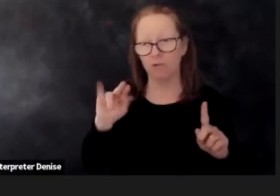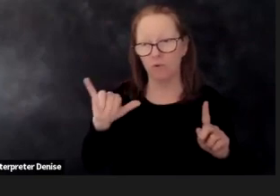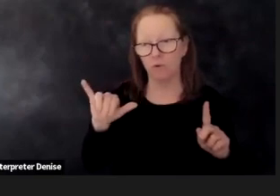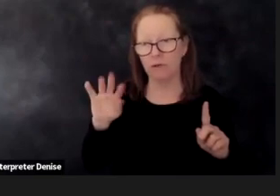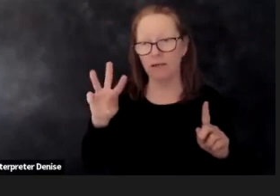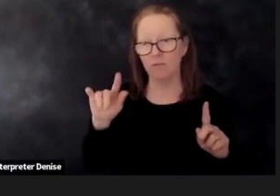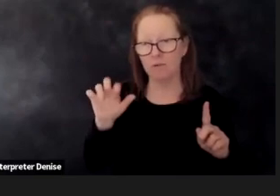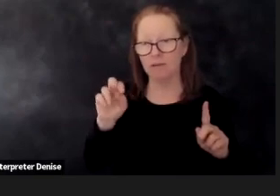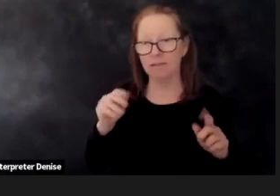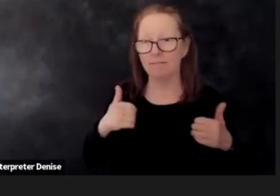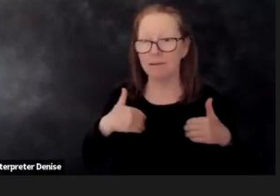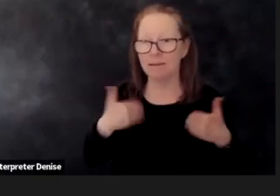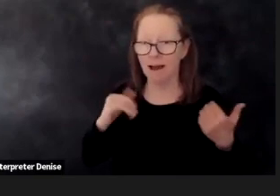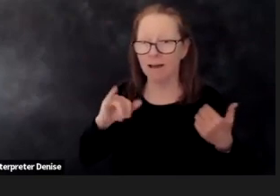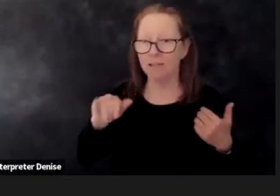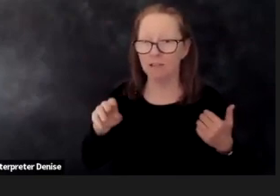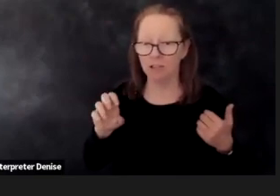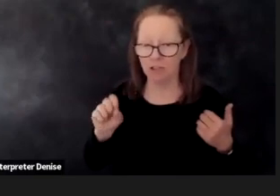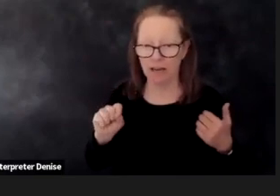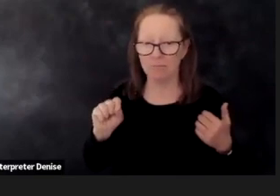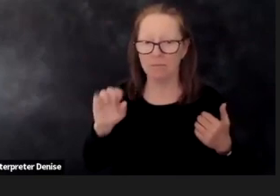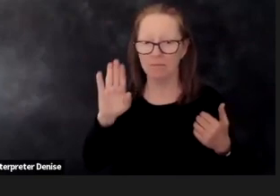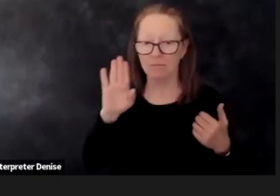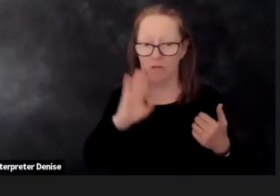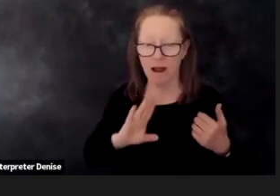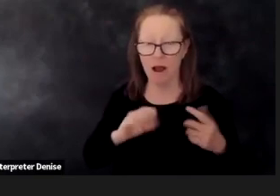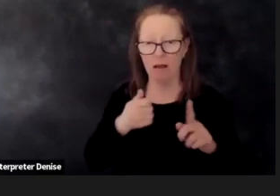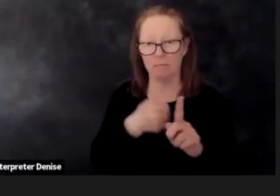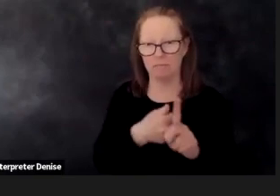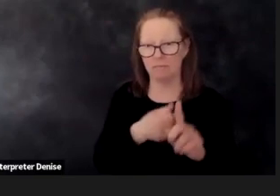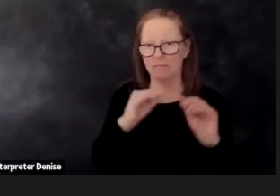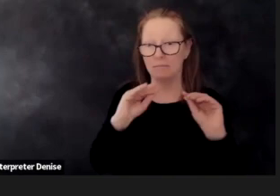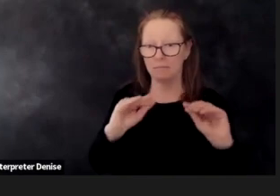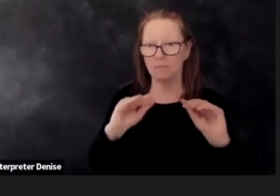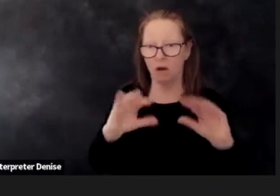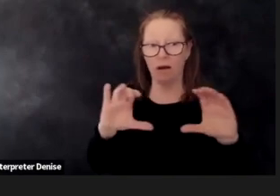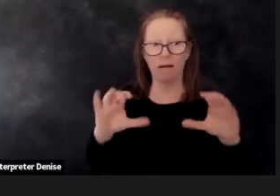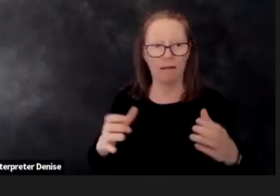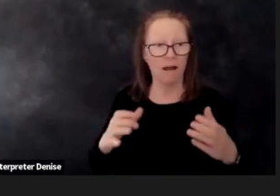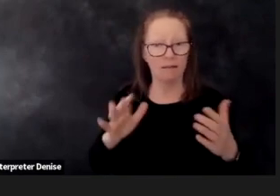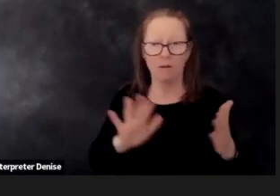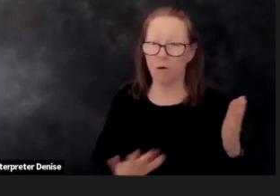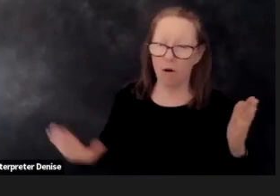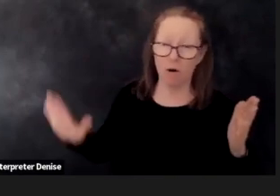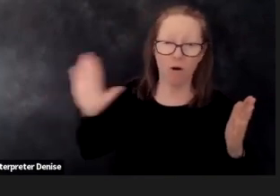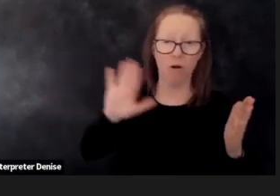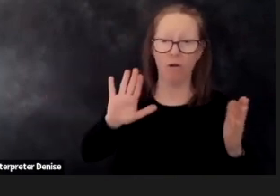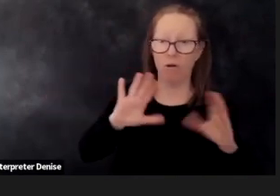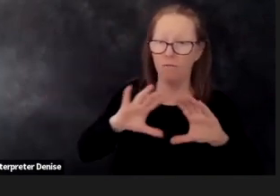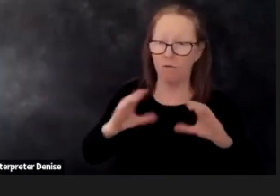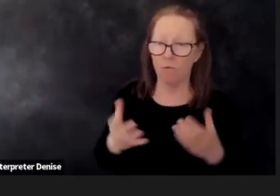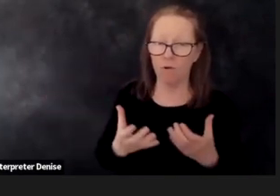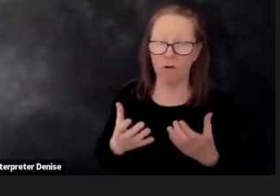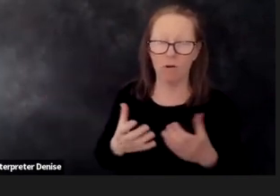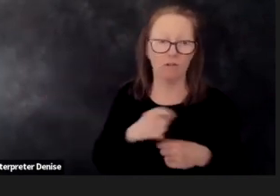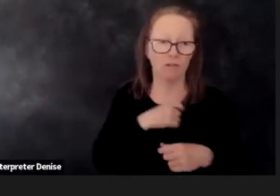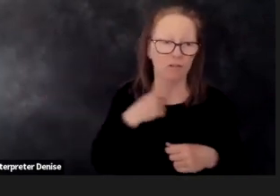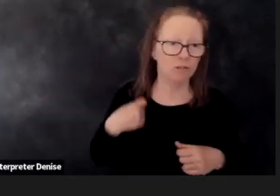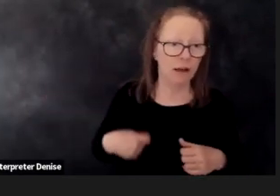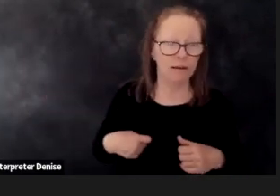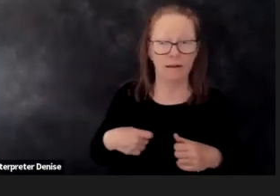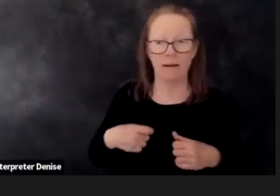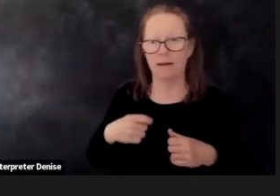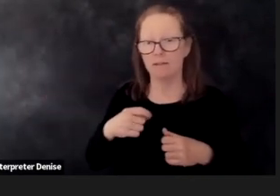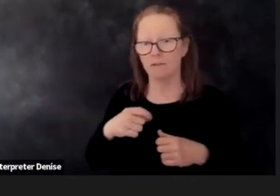Brown, and he's taught classes across the world, China, Japan, Chicago. And